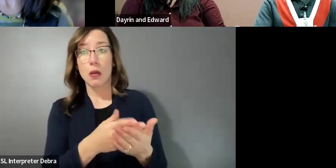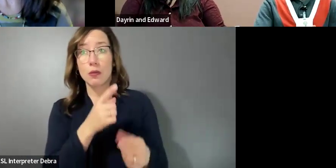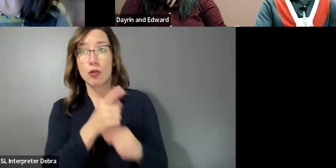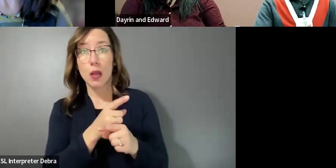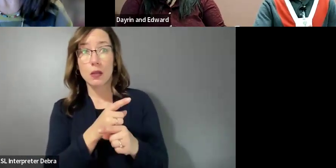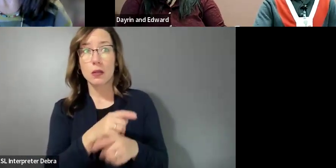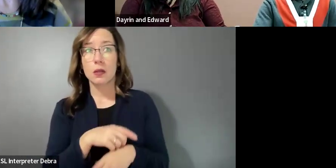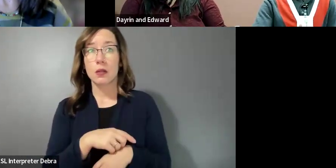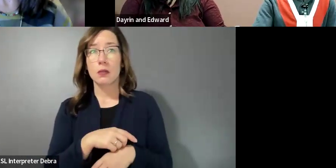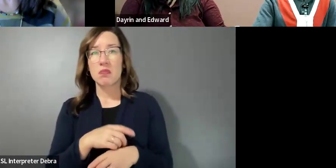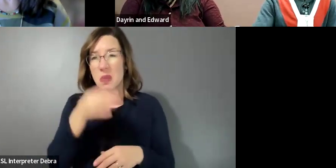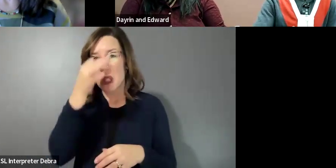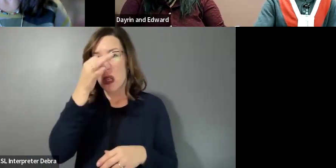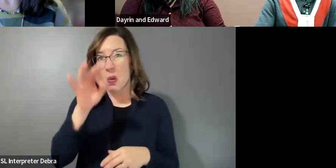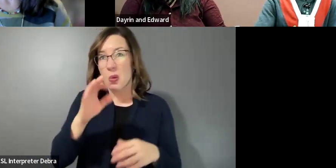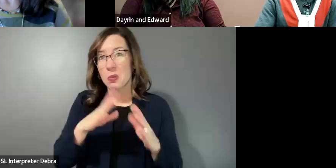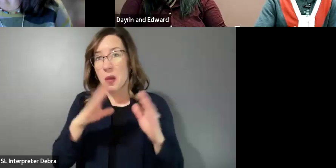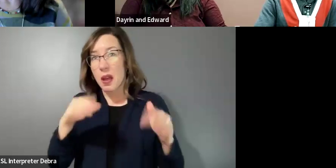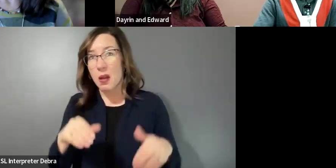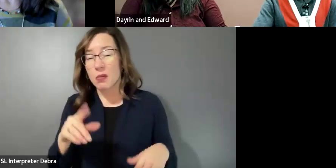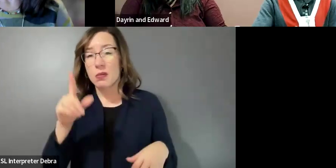Is it close to me?